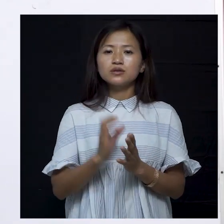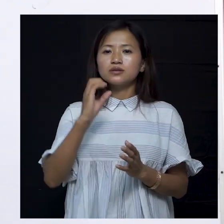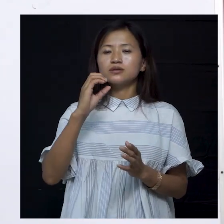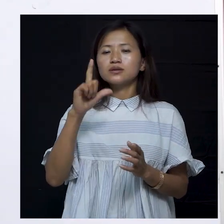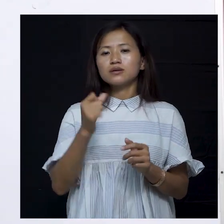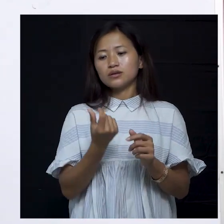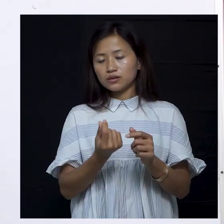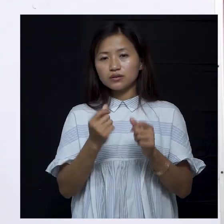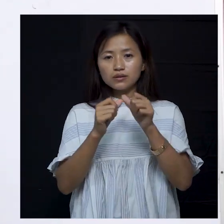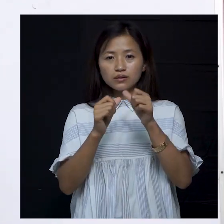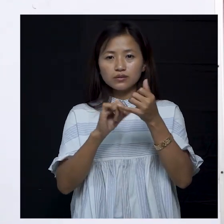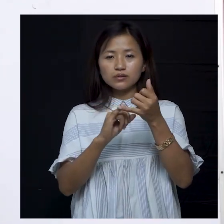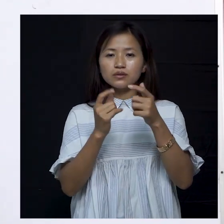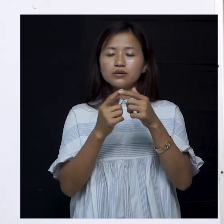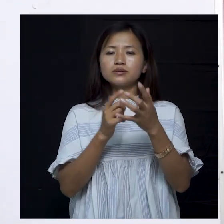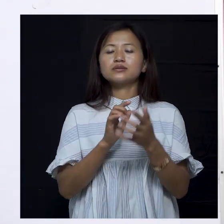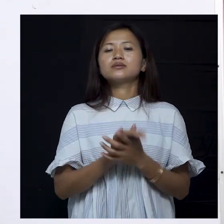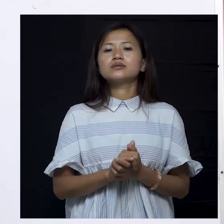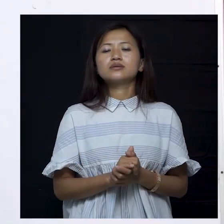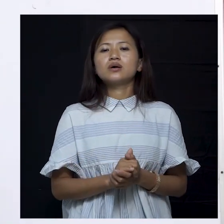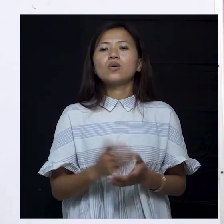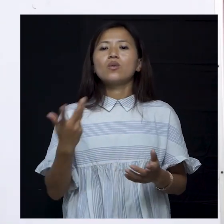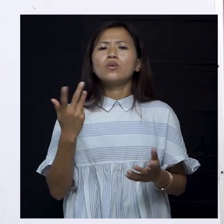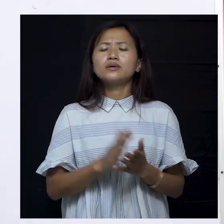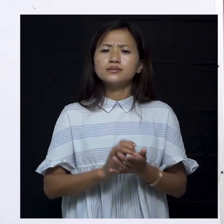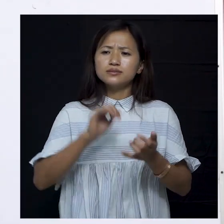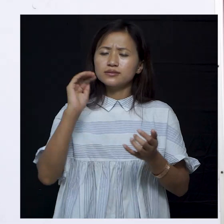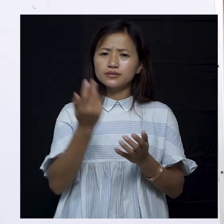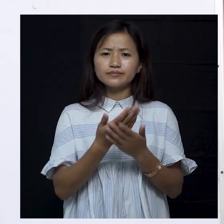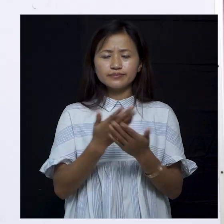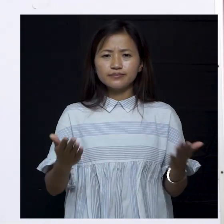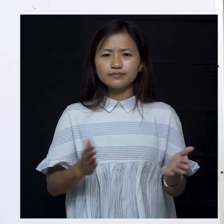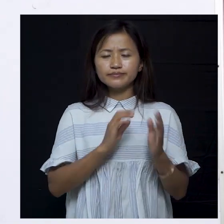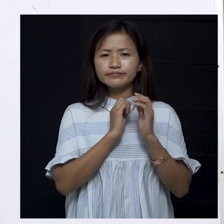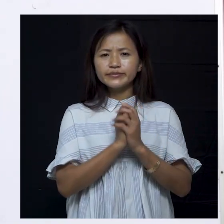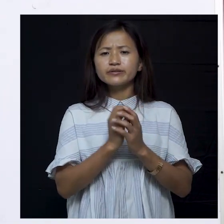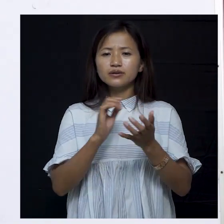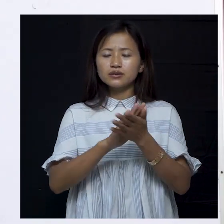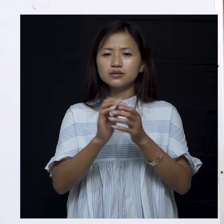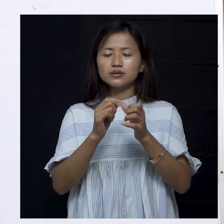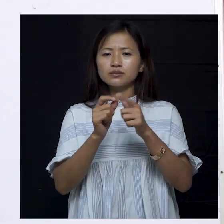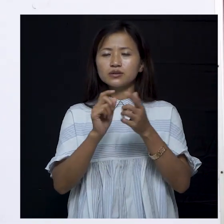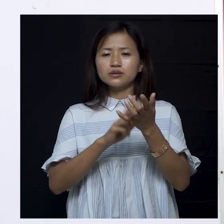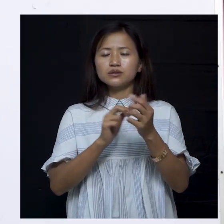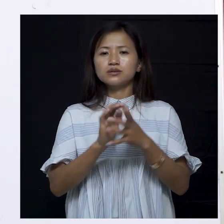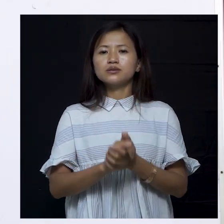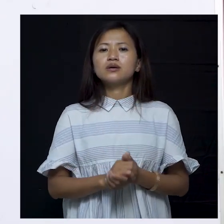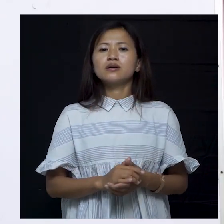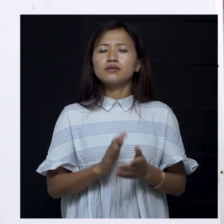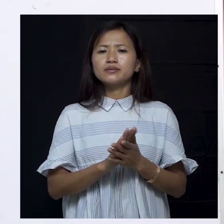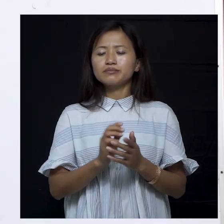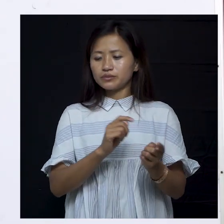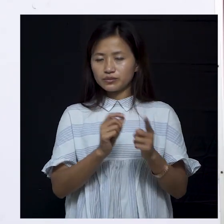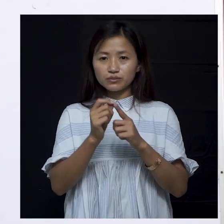is telling you the cause of why something happened. Do not get confused with cause and purpose. Okay, purpose